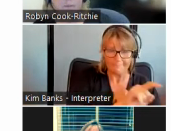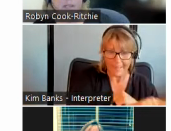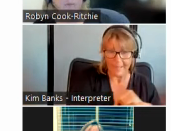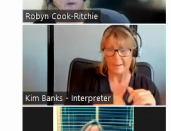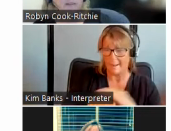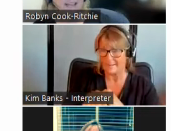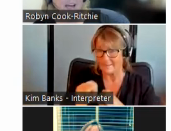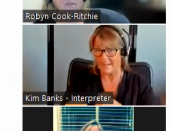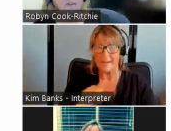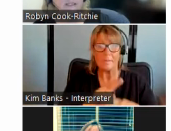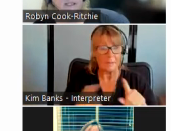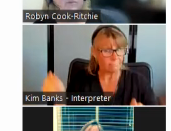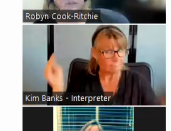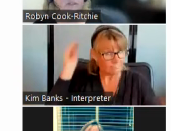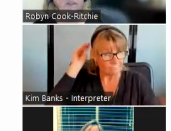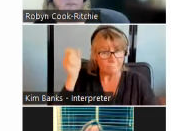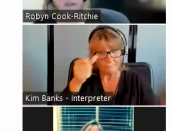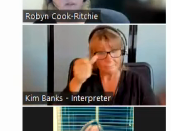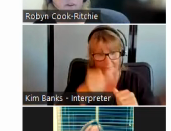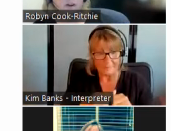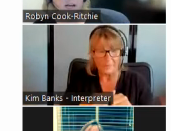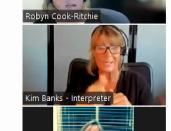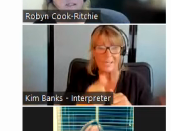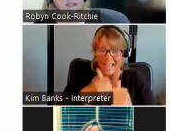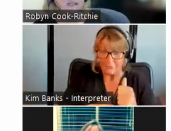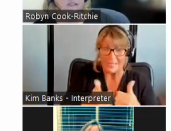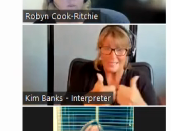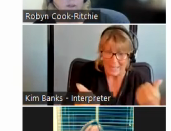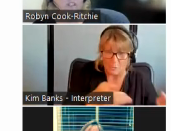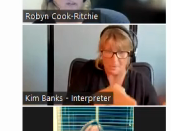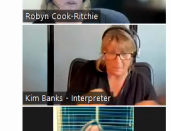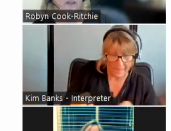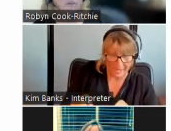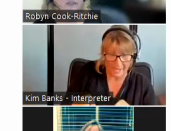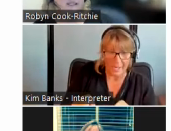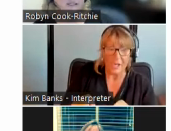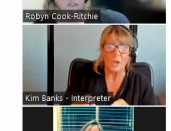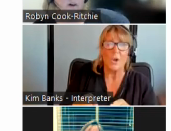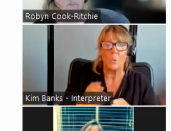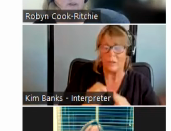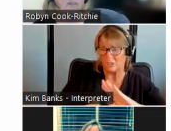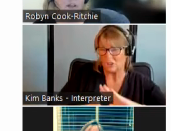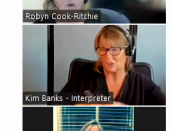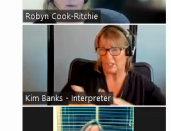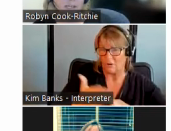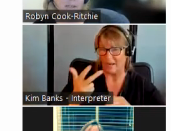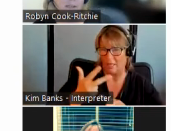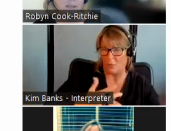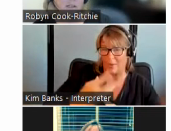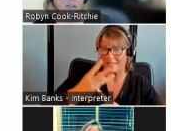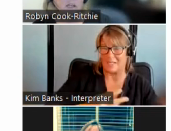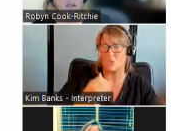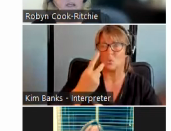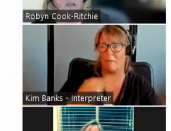However, keep in mind that every separate service plan a learner has will generate a 3, 6, and 12-month follow-up at